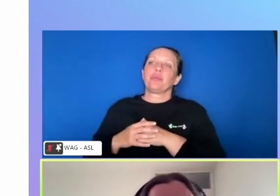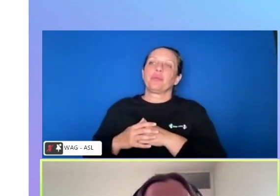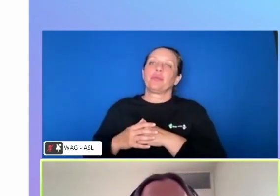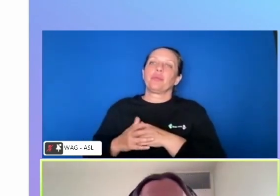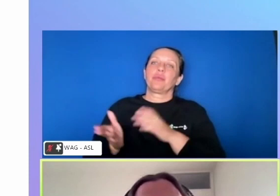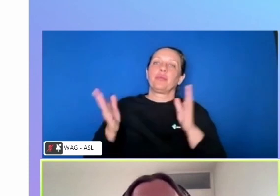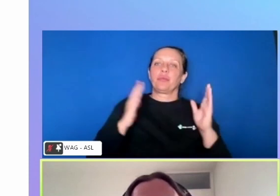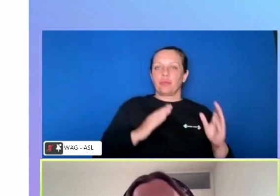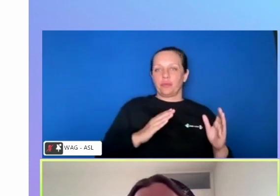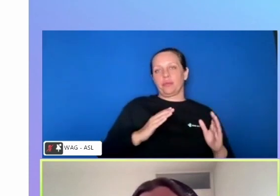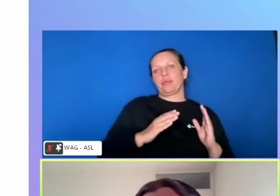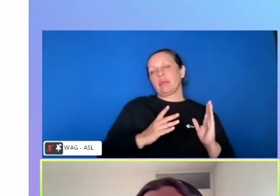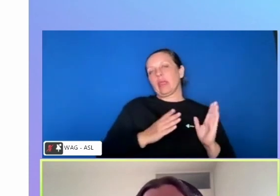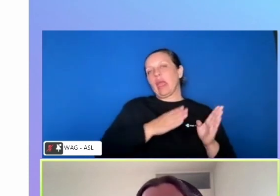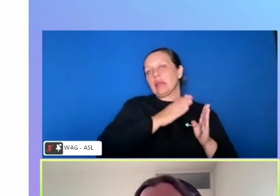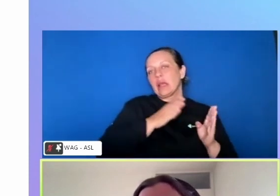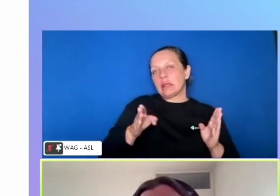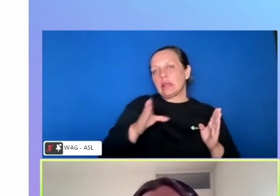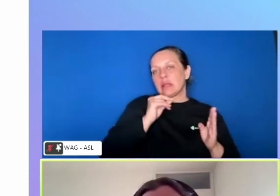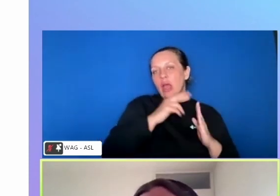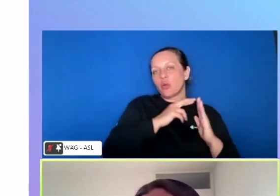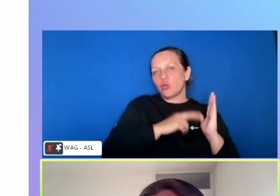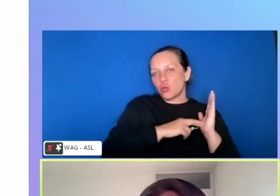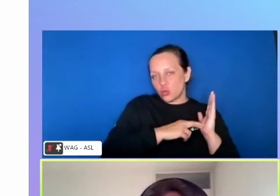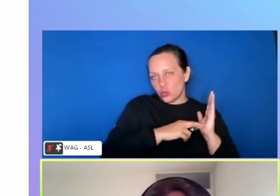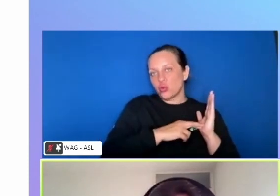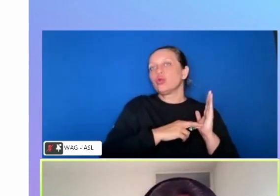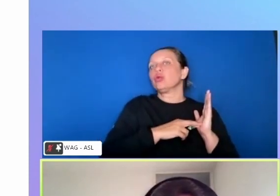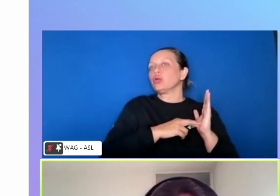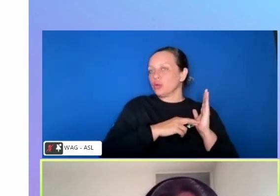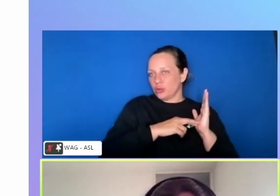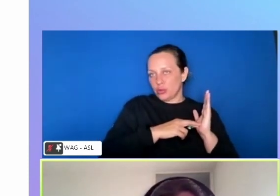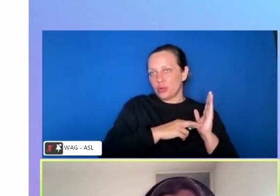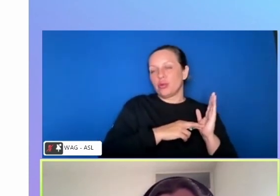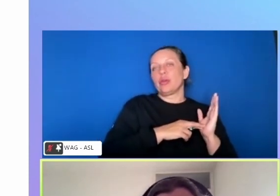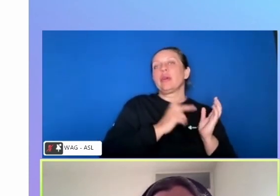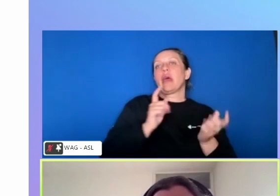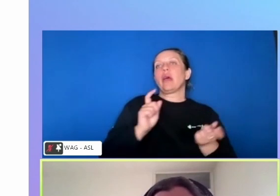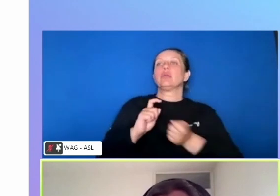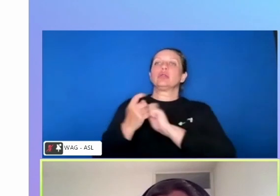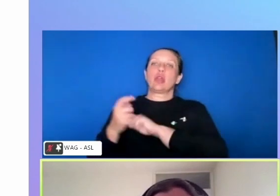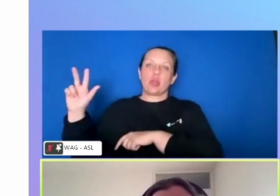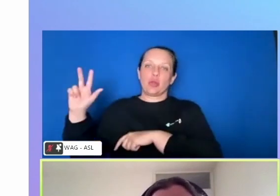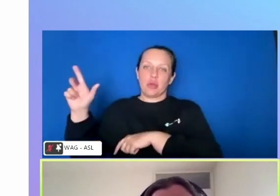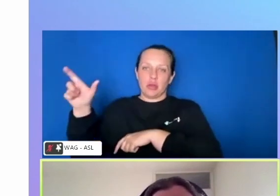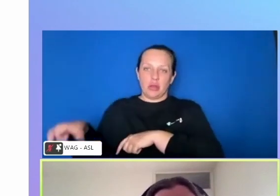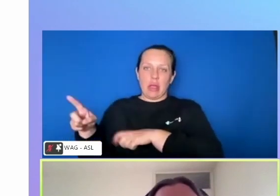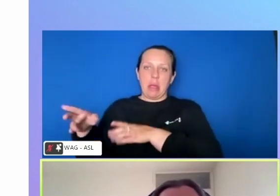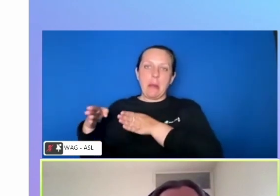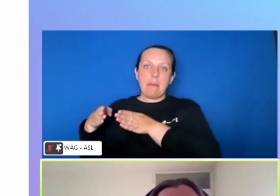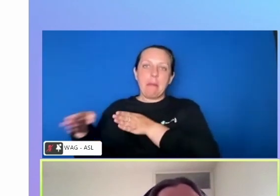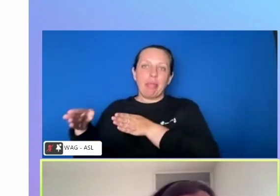techniques and ACT rules, which I mentioned before, are now part of something called methods. So methods are used to